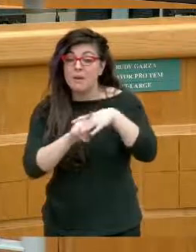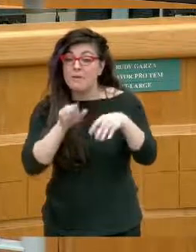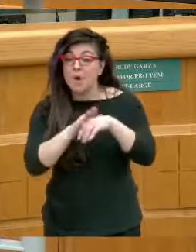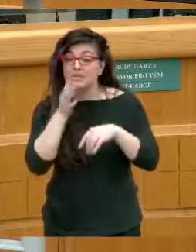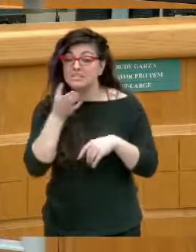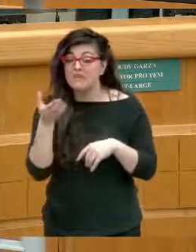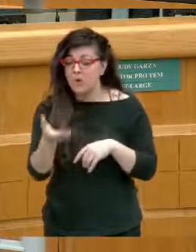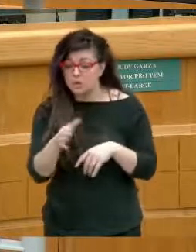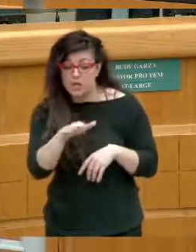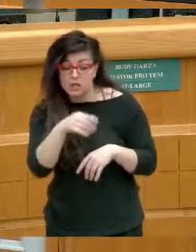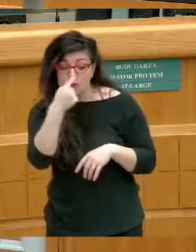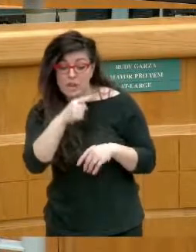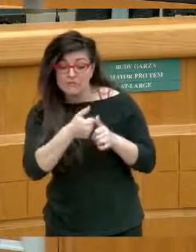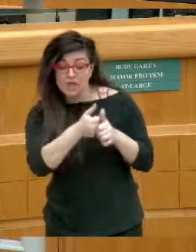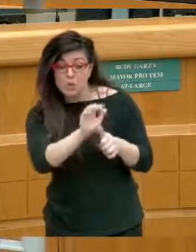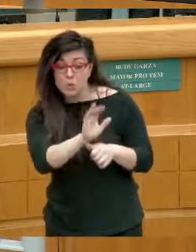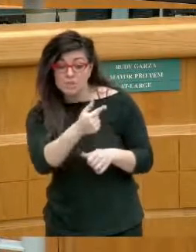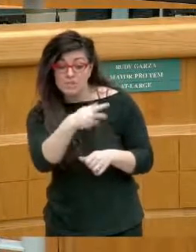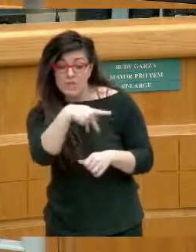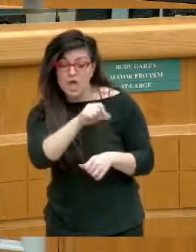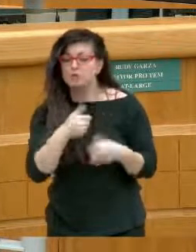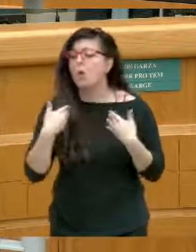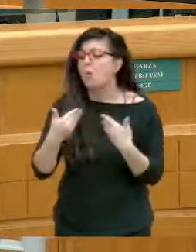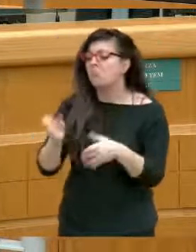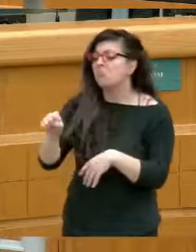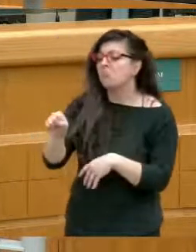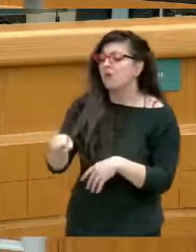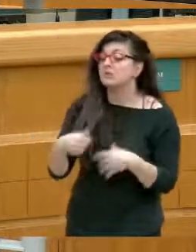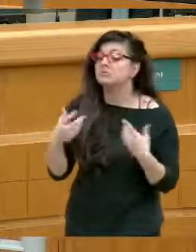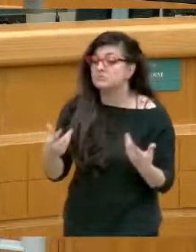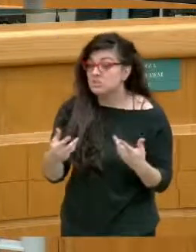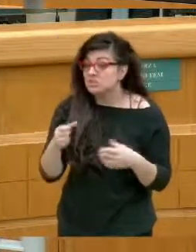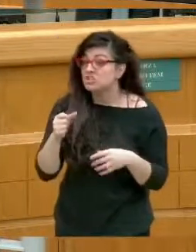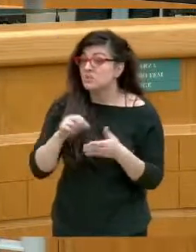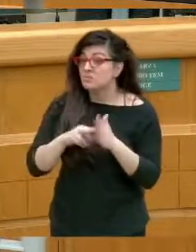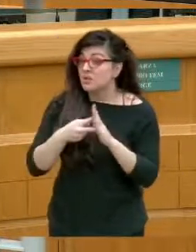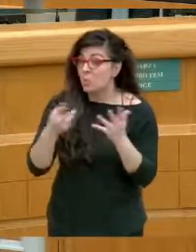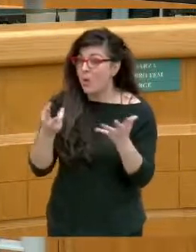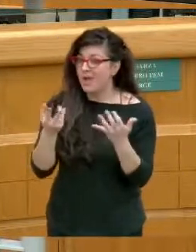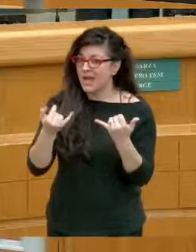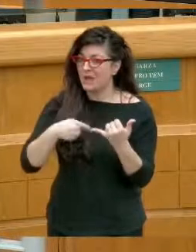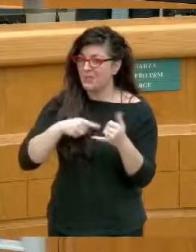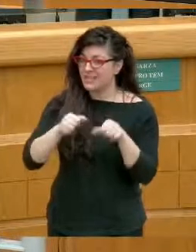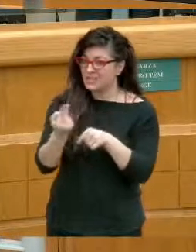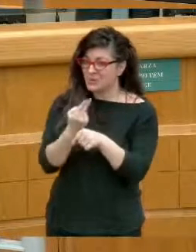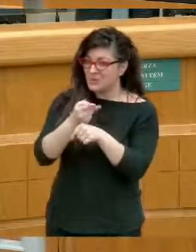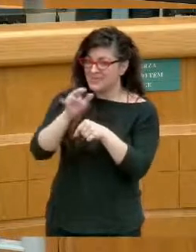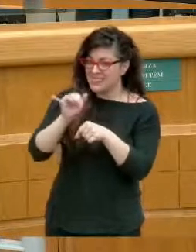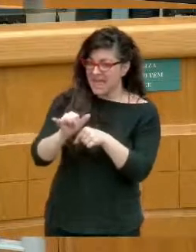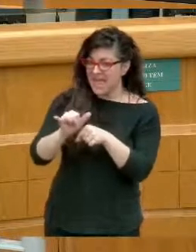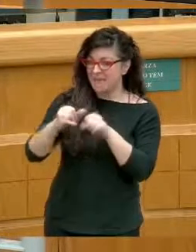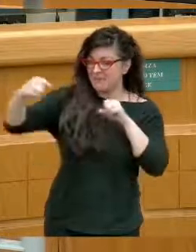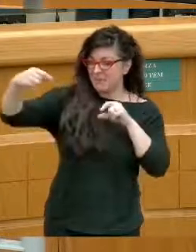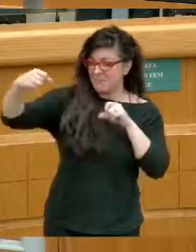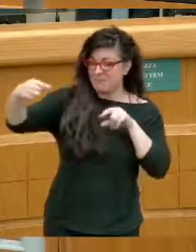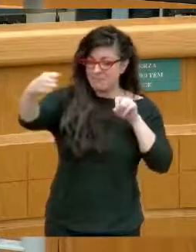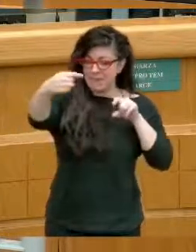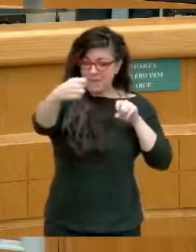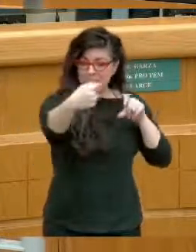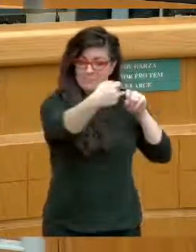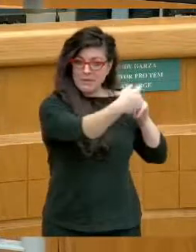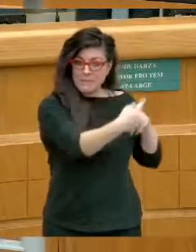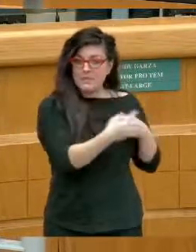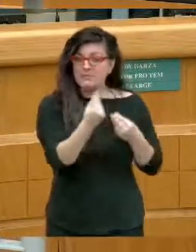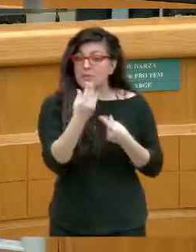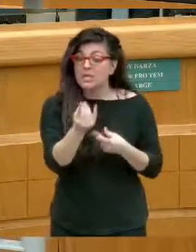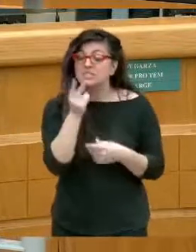out there and it's sold, and some of it is available to us for free. And so what we want to do is use that data to